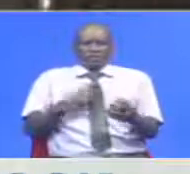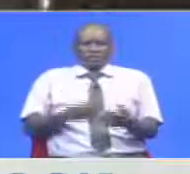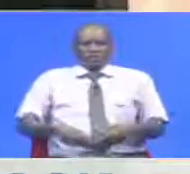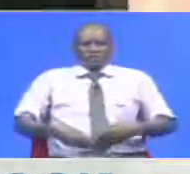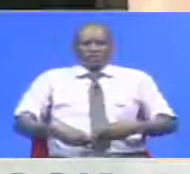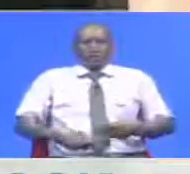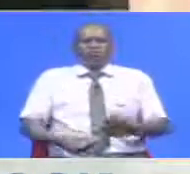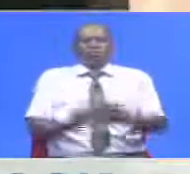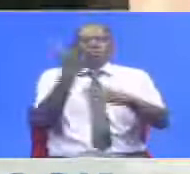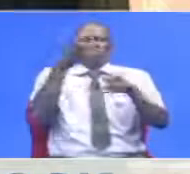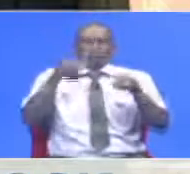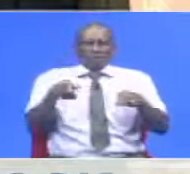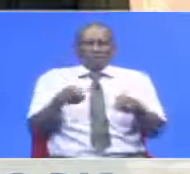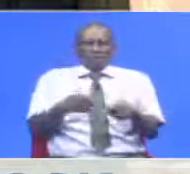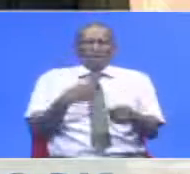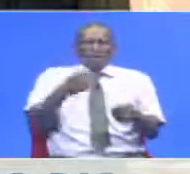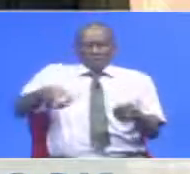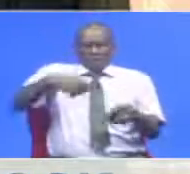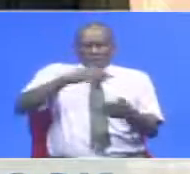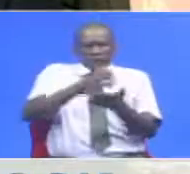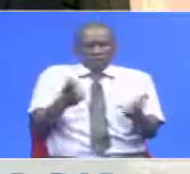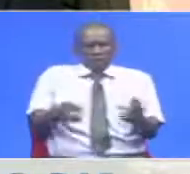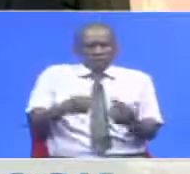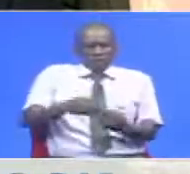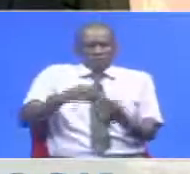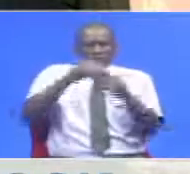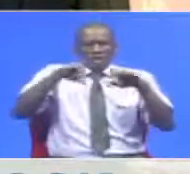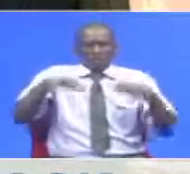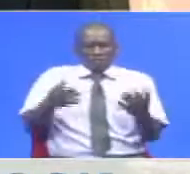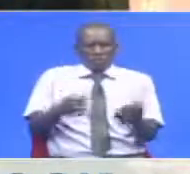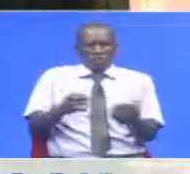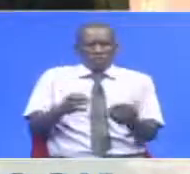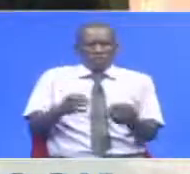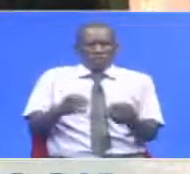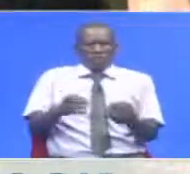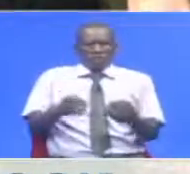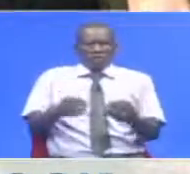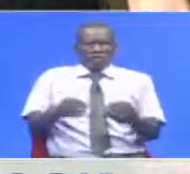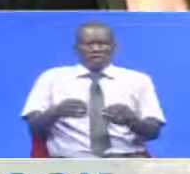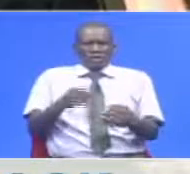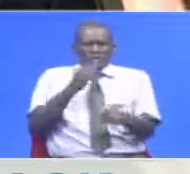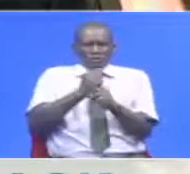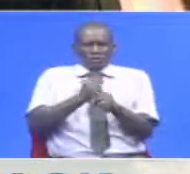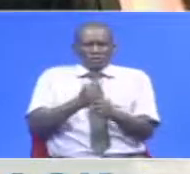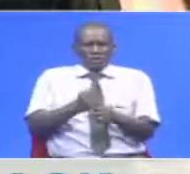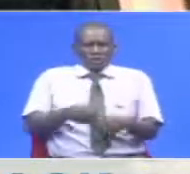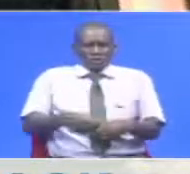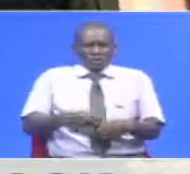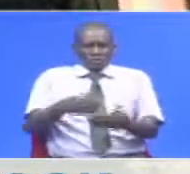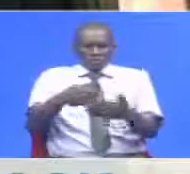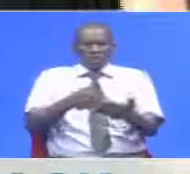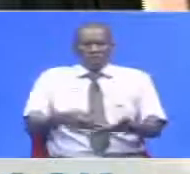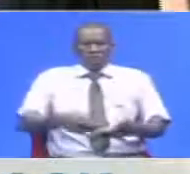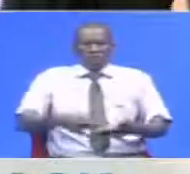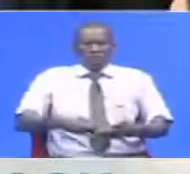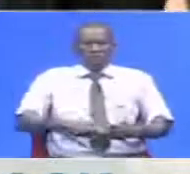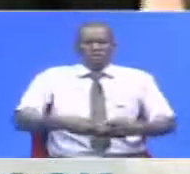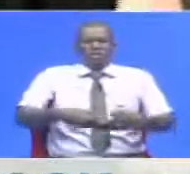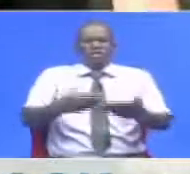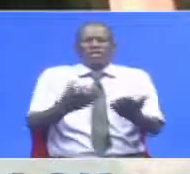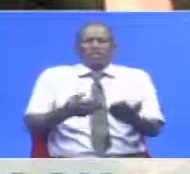released. Tell us something unique or special about the journey to release the Kenya Economic Report 2021. We